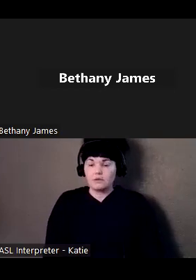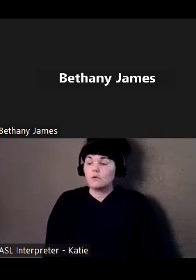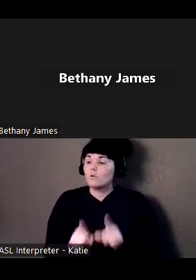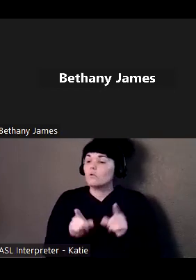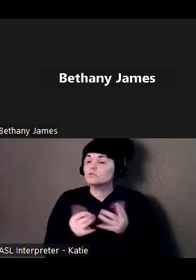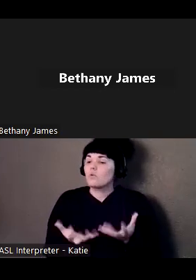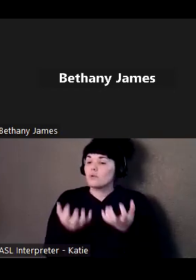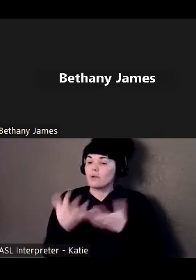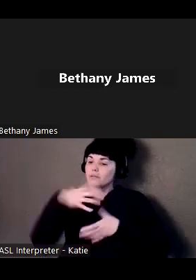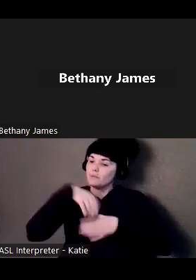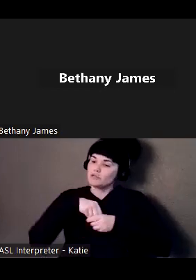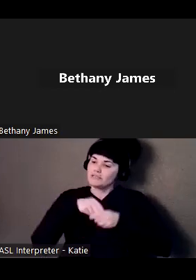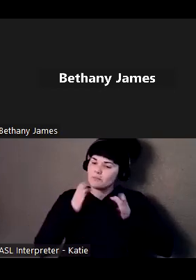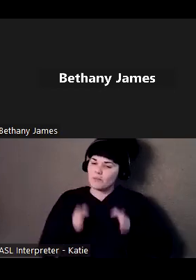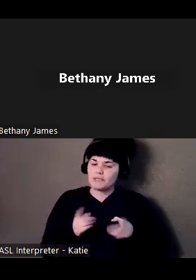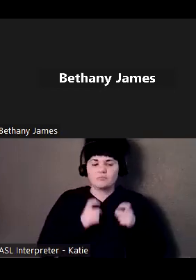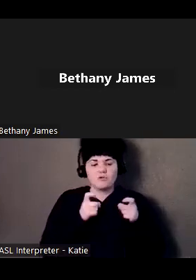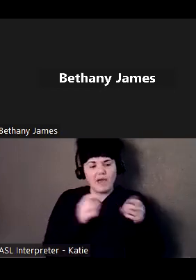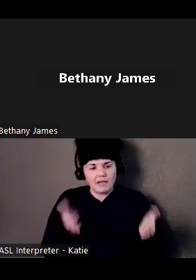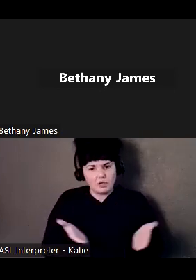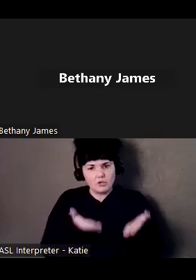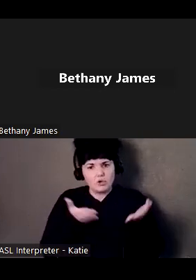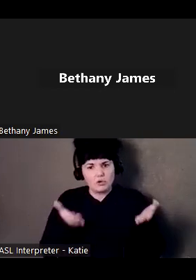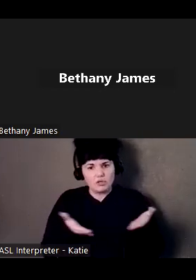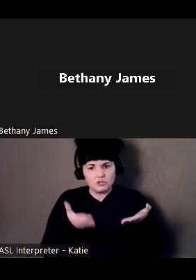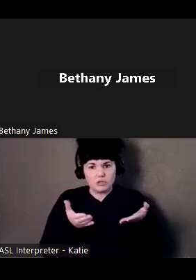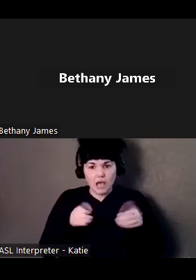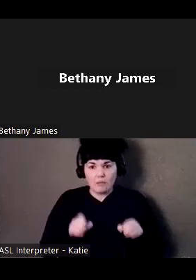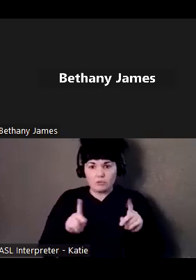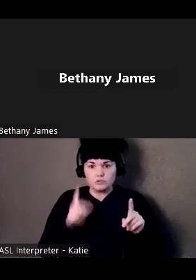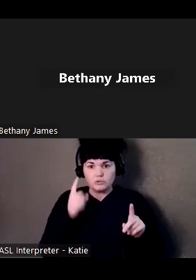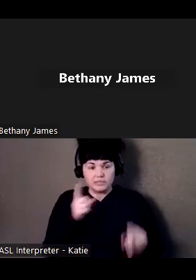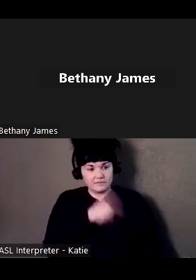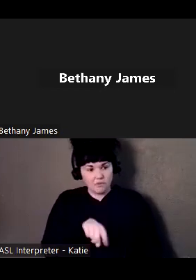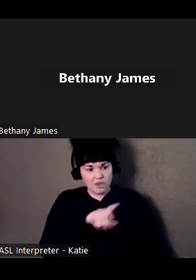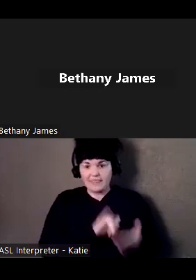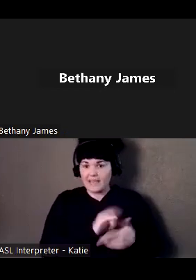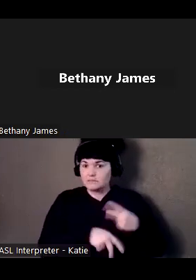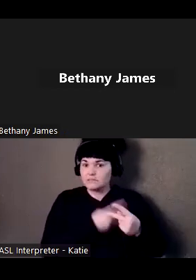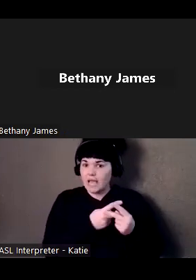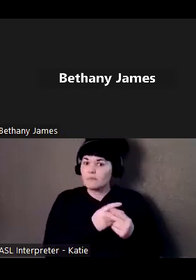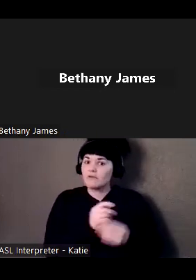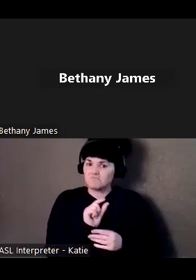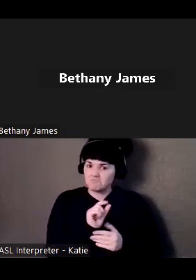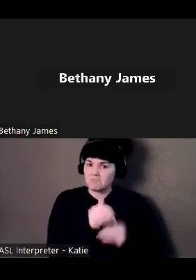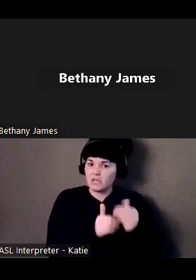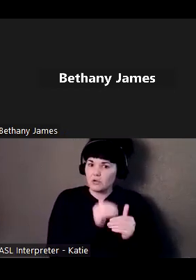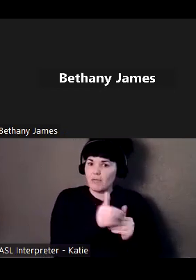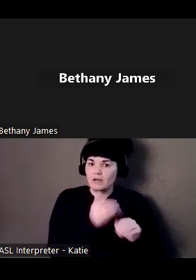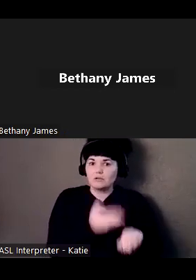in providing and encouraging opportunities for that kind of incremental growth that